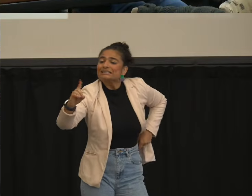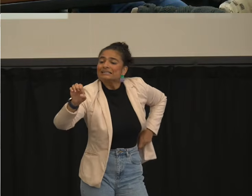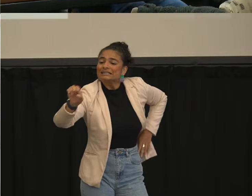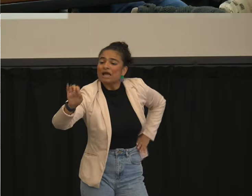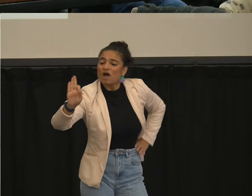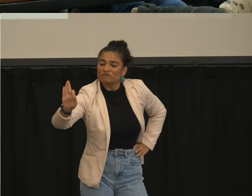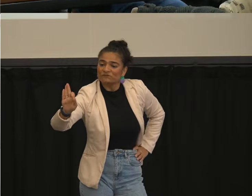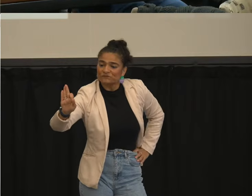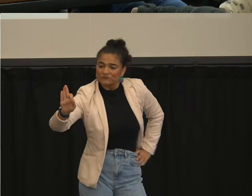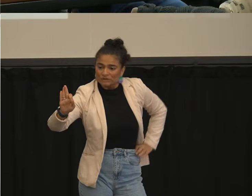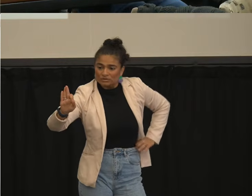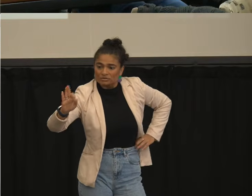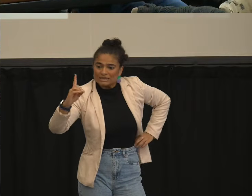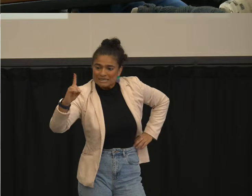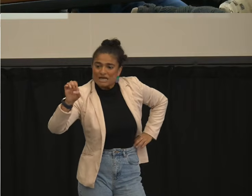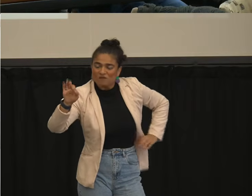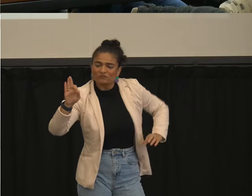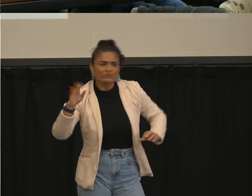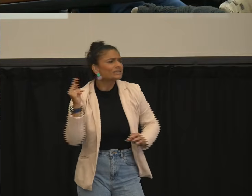DEF.